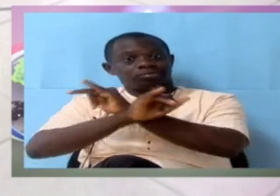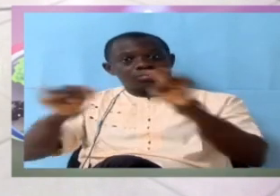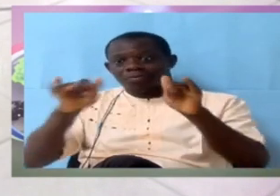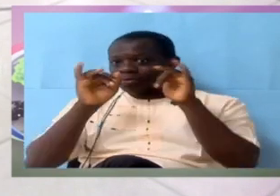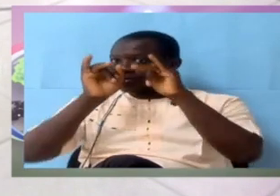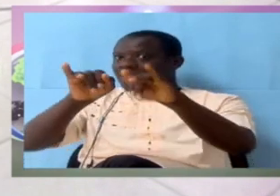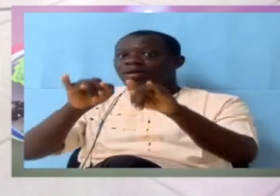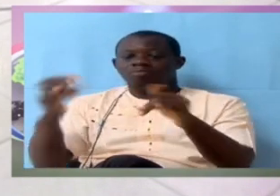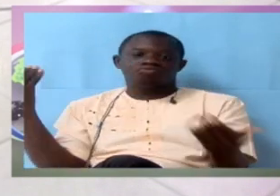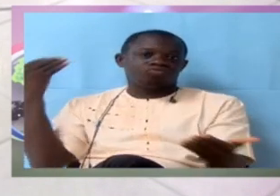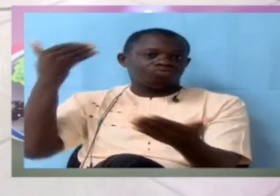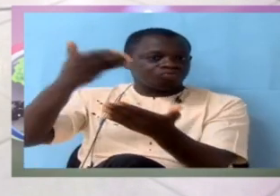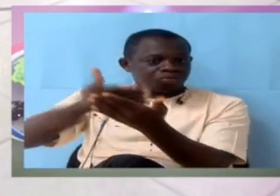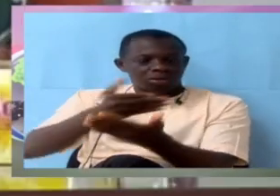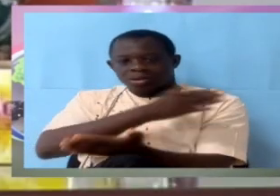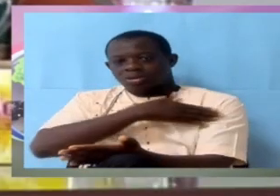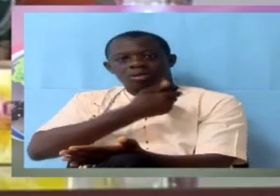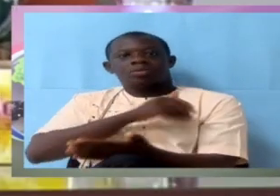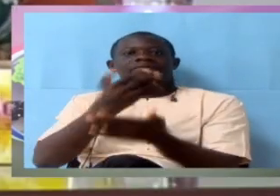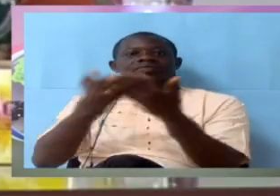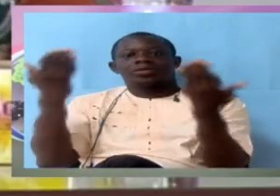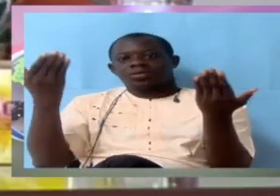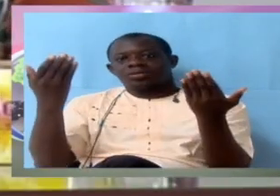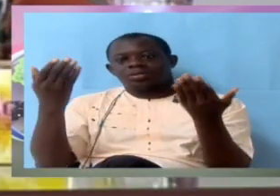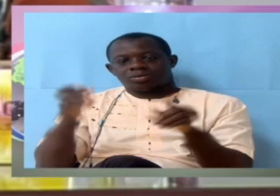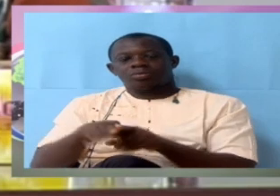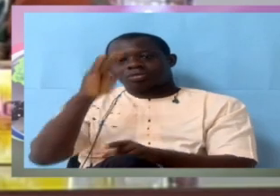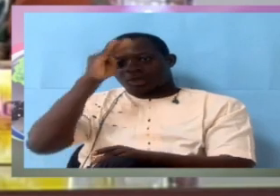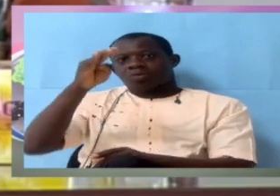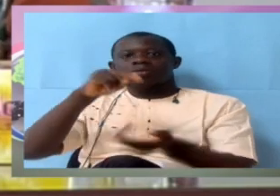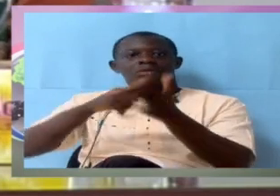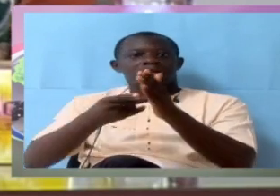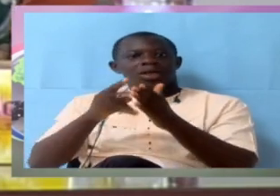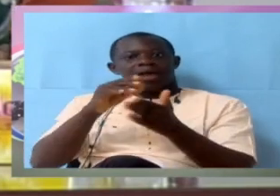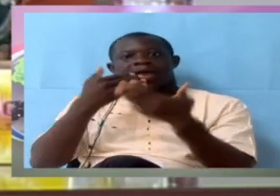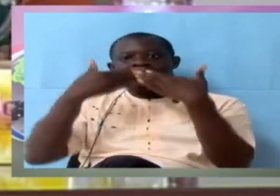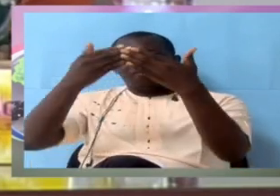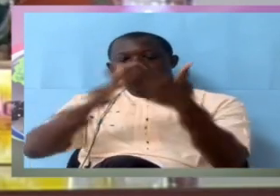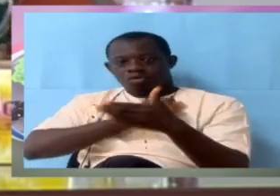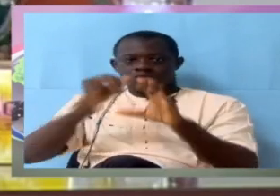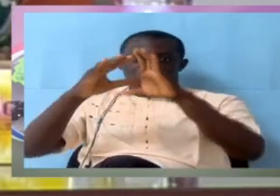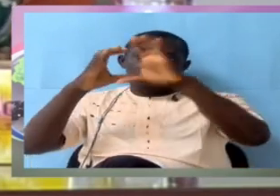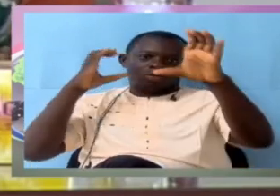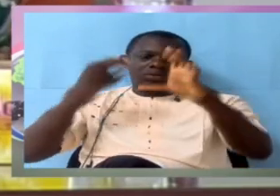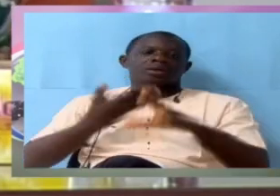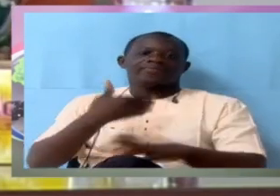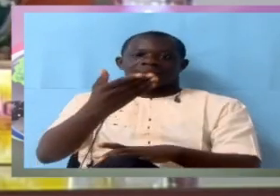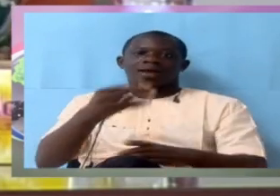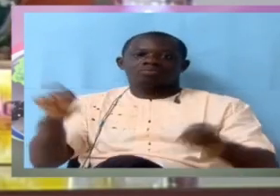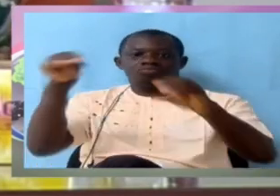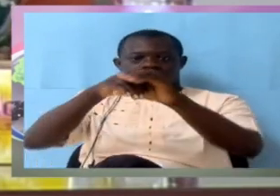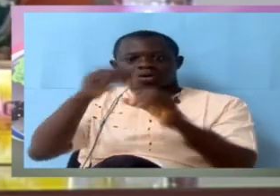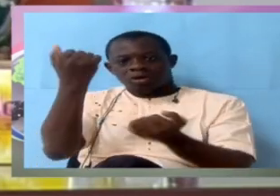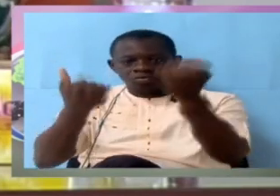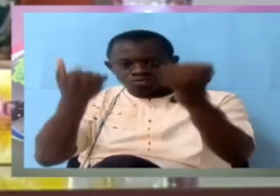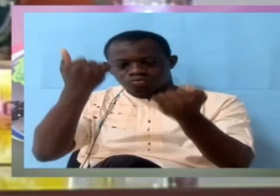treatment ends. Thank you. So you've also told us that a bus was provided that would transport you. And do you inform fonyo ko ikabo sole